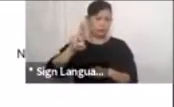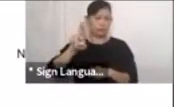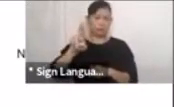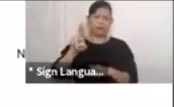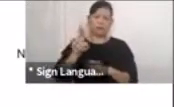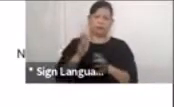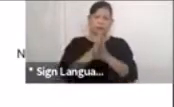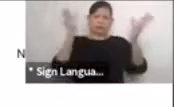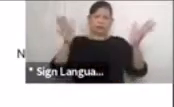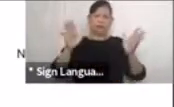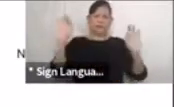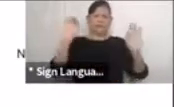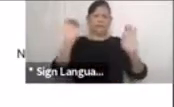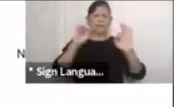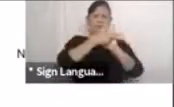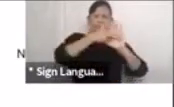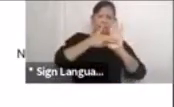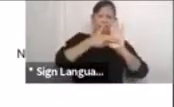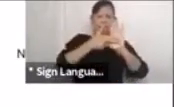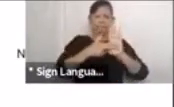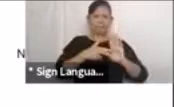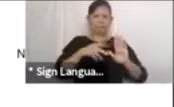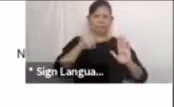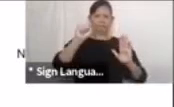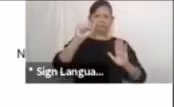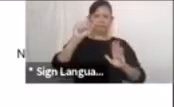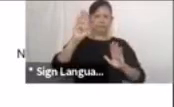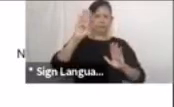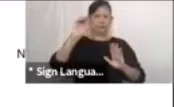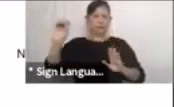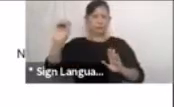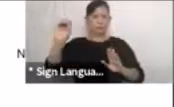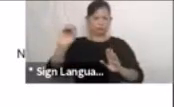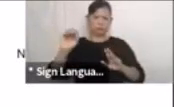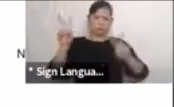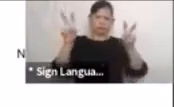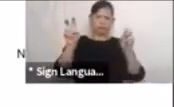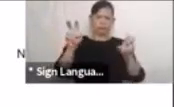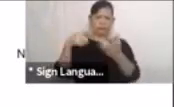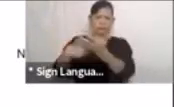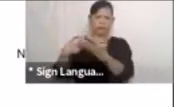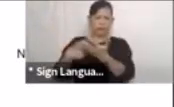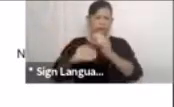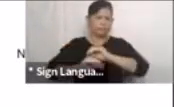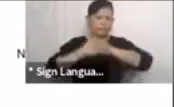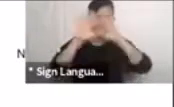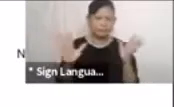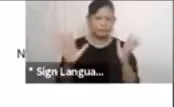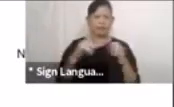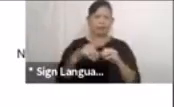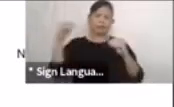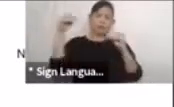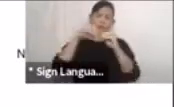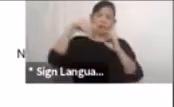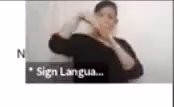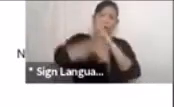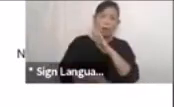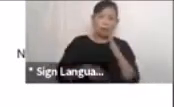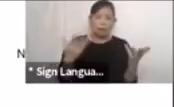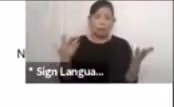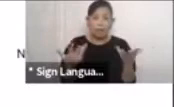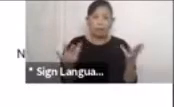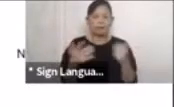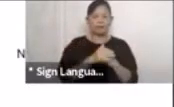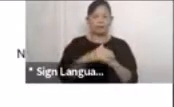taboo topic, socially and culturally taboo topic in across Asia Pacific. And this becomes further difficult for people with